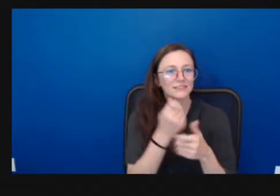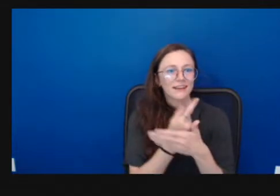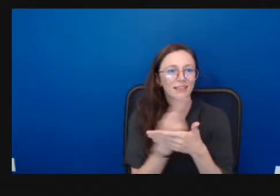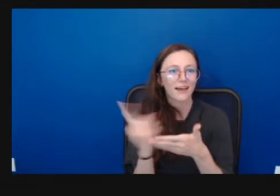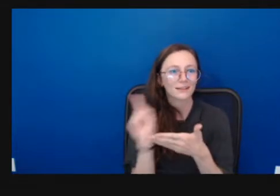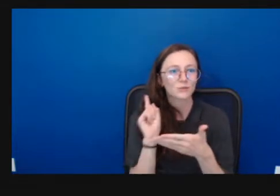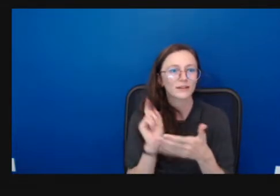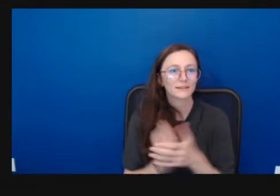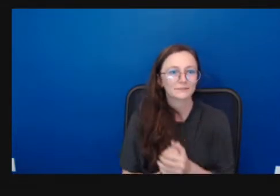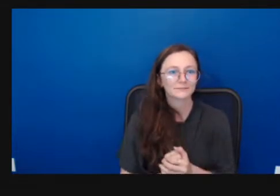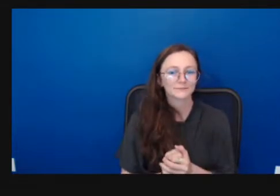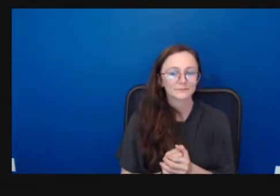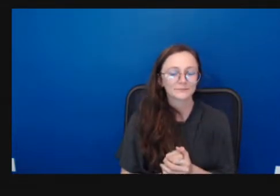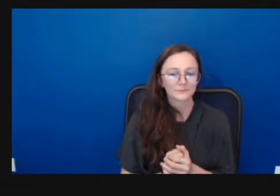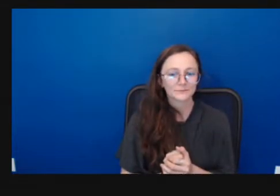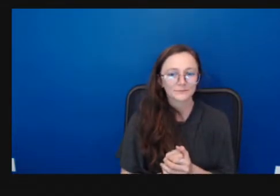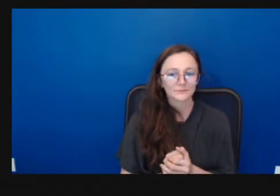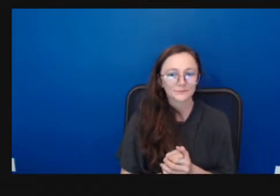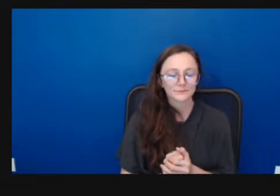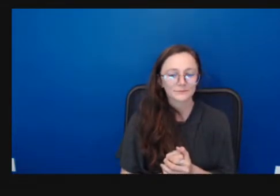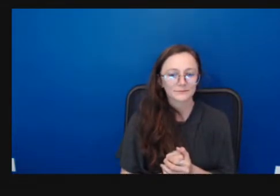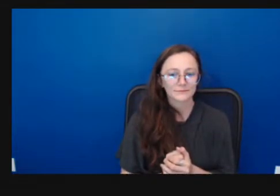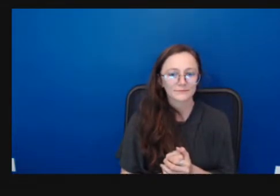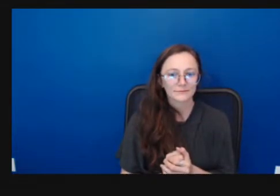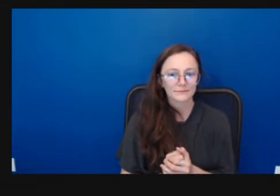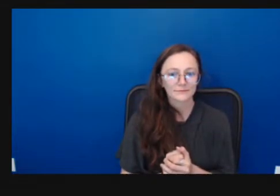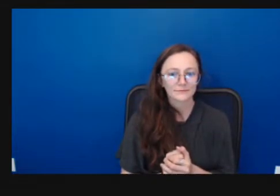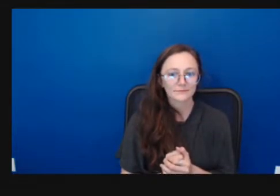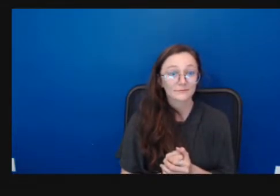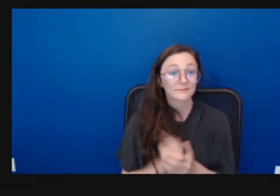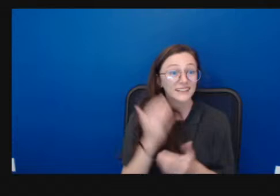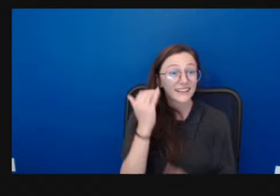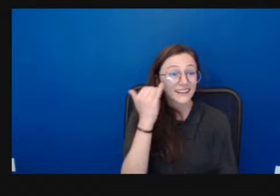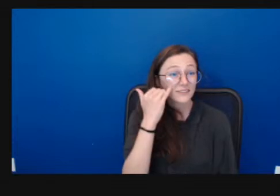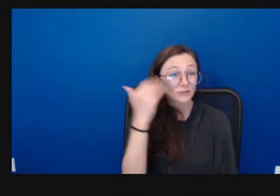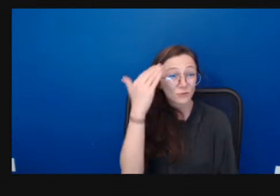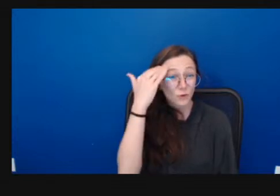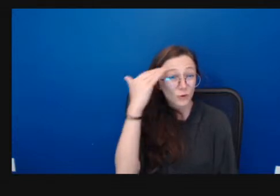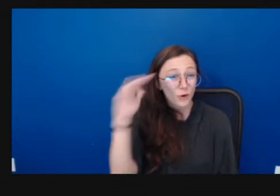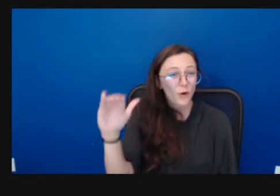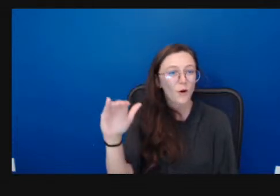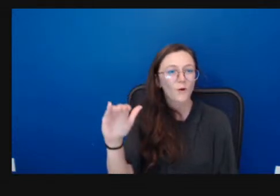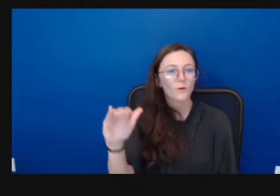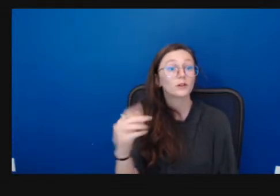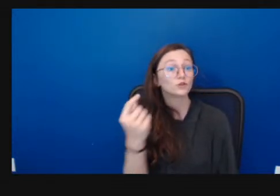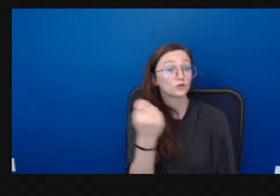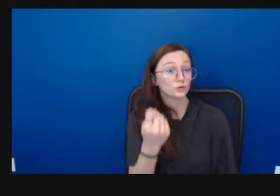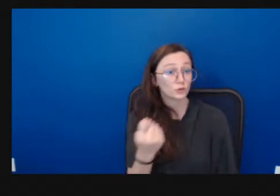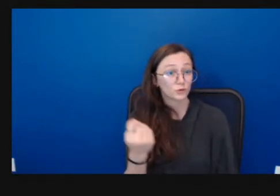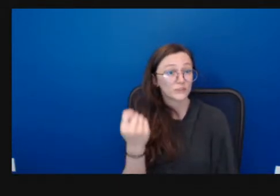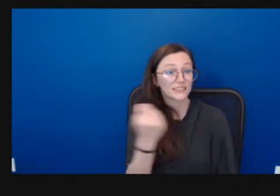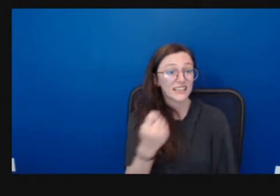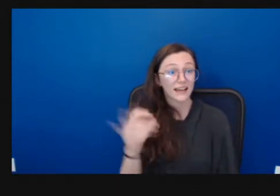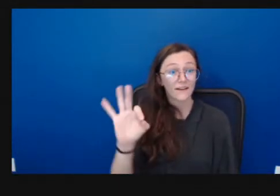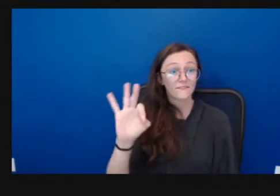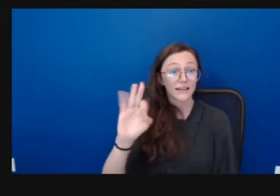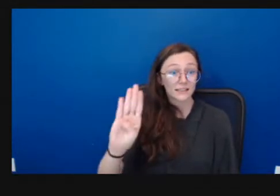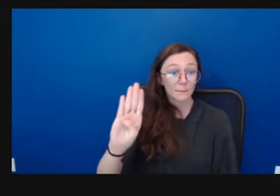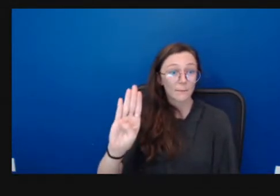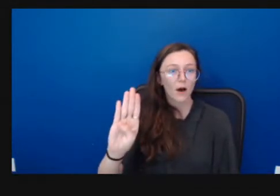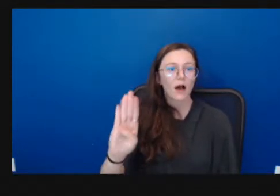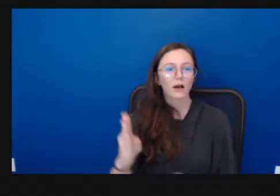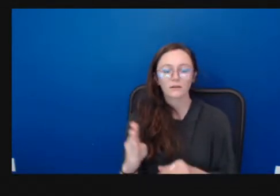Yeah, if you not aware, we streamed to Facebook on Tuesday from a national park, a cultural